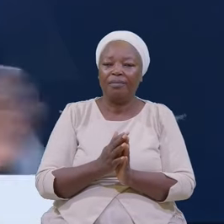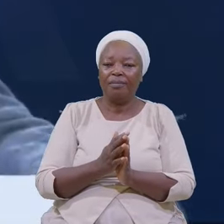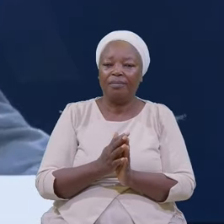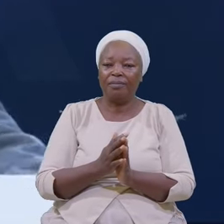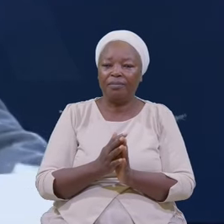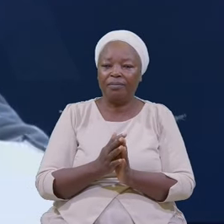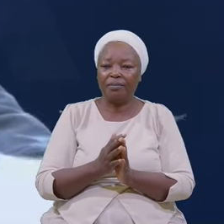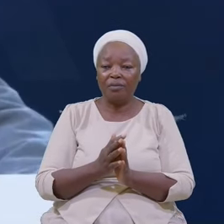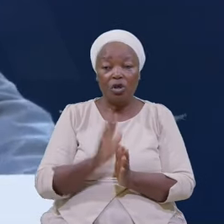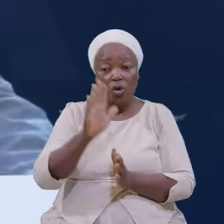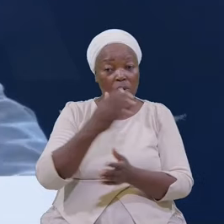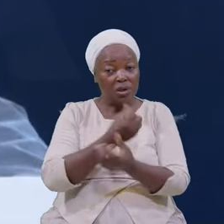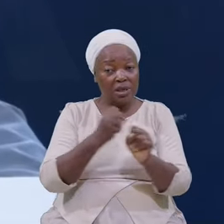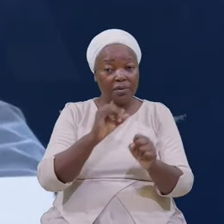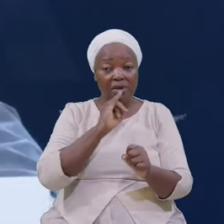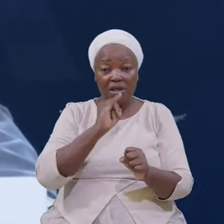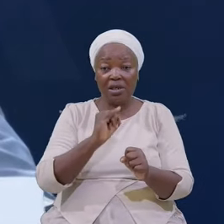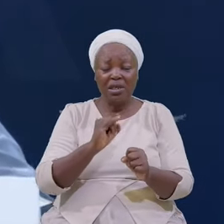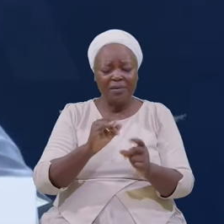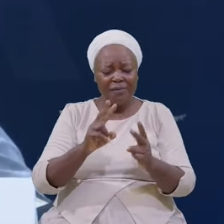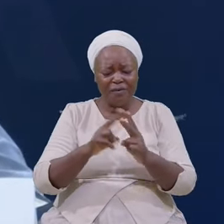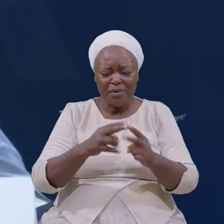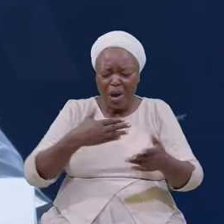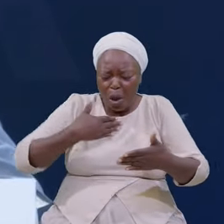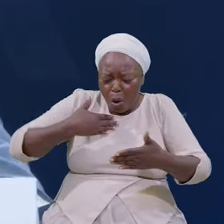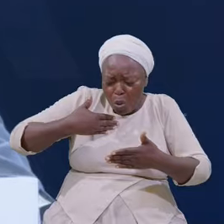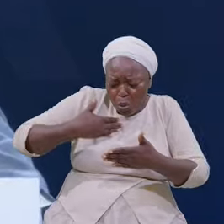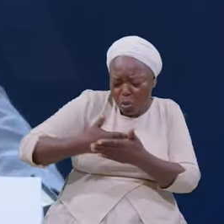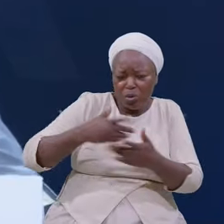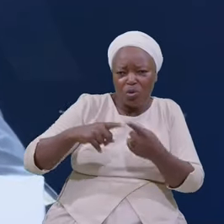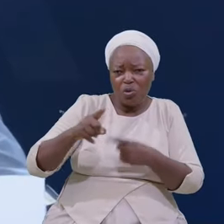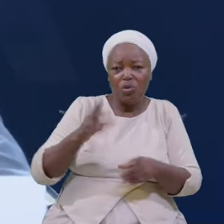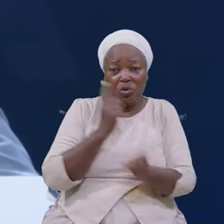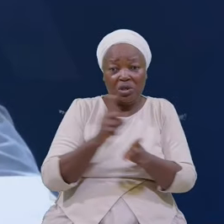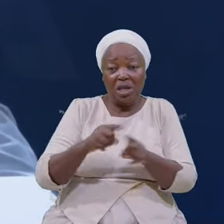Heads bowed and eyes closed. Your salvation is as near as your willingness to be saved.